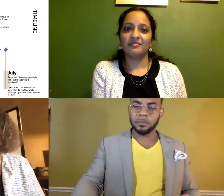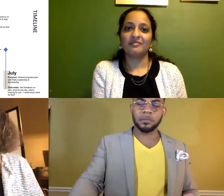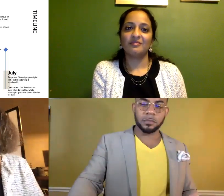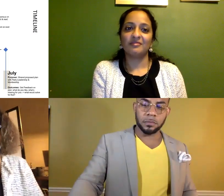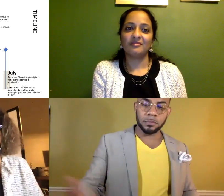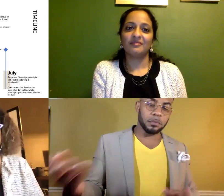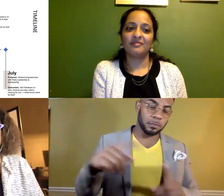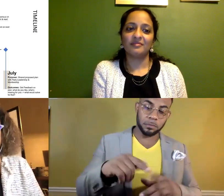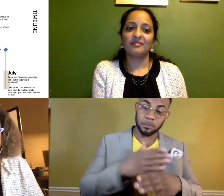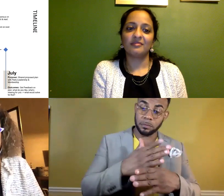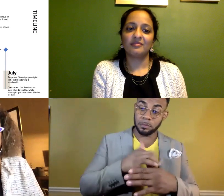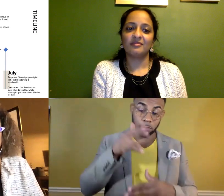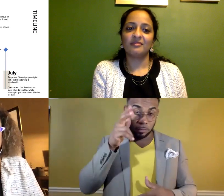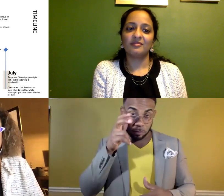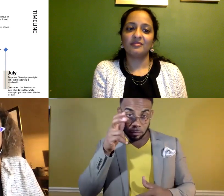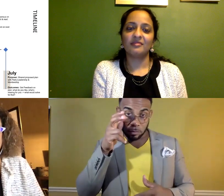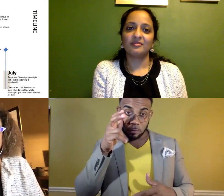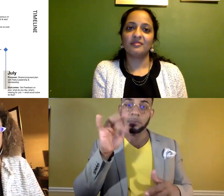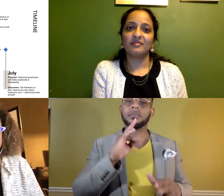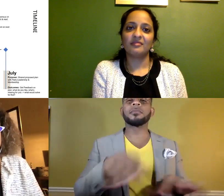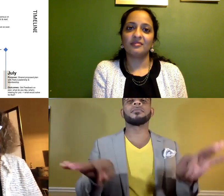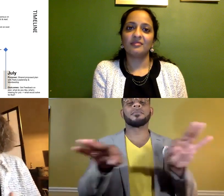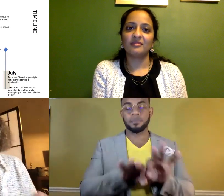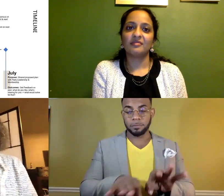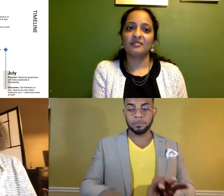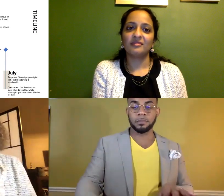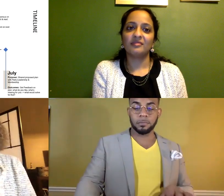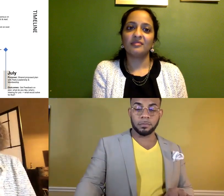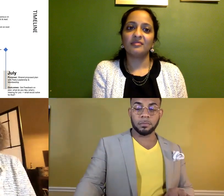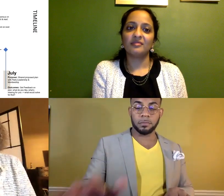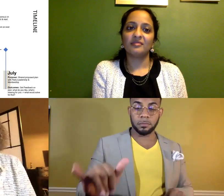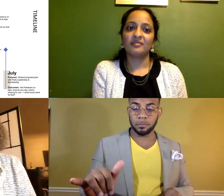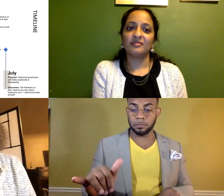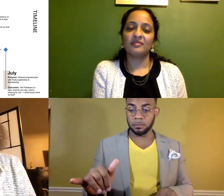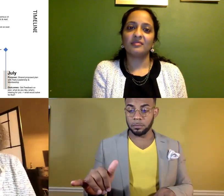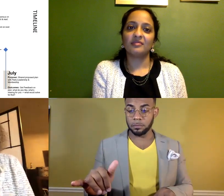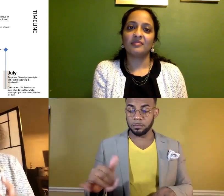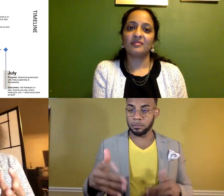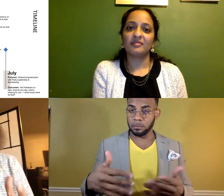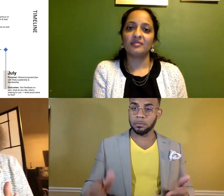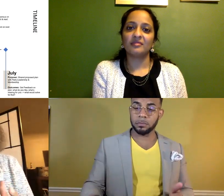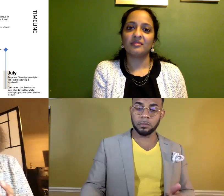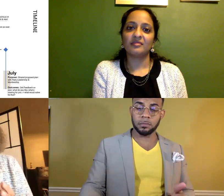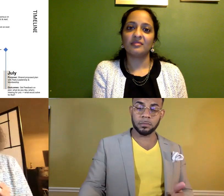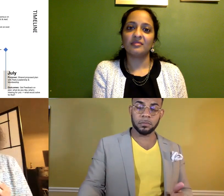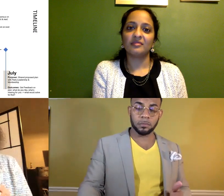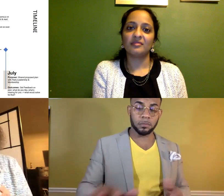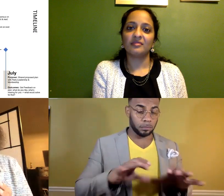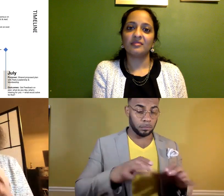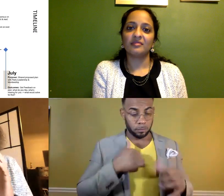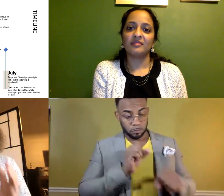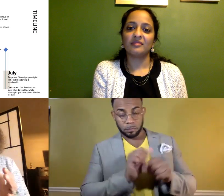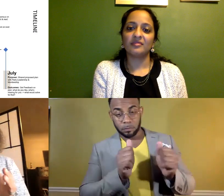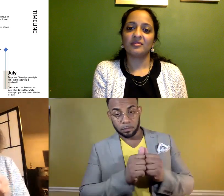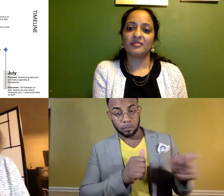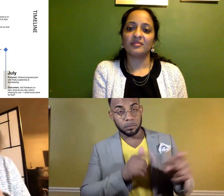back and sharing what we've heard is going to be important. And that the group that we are working with